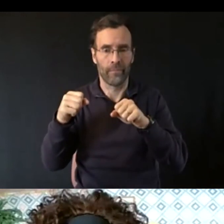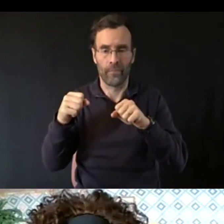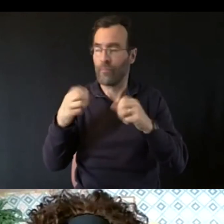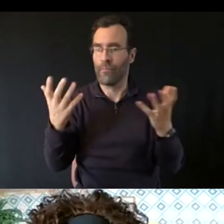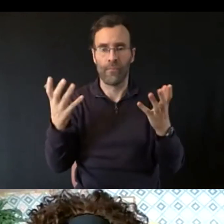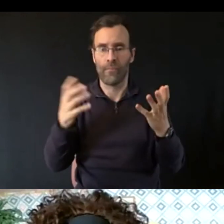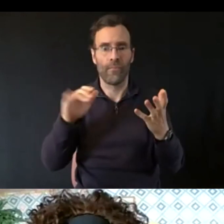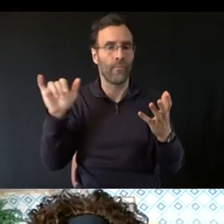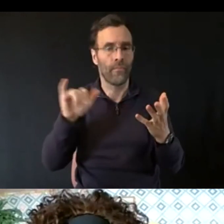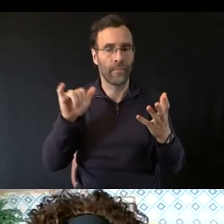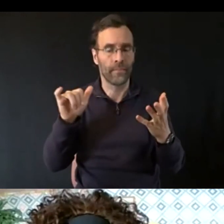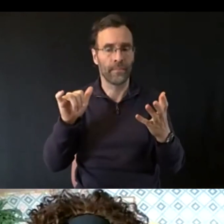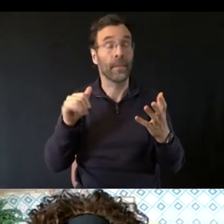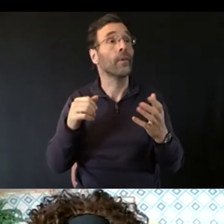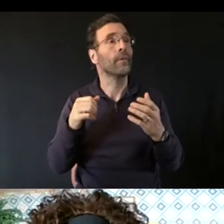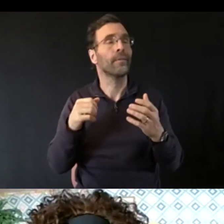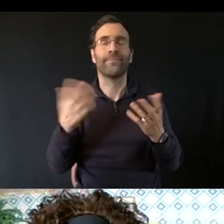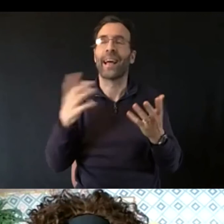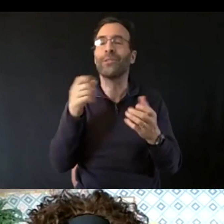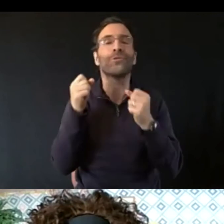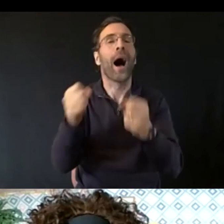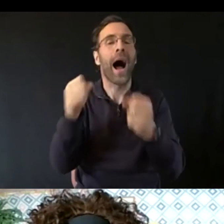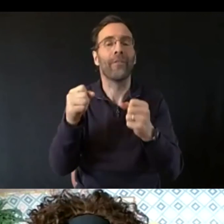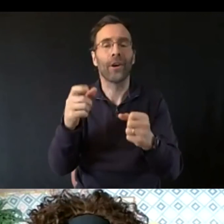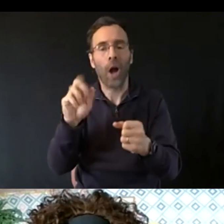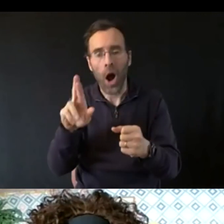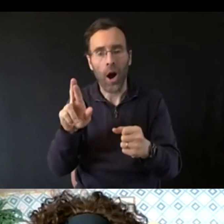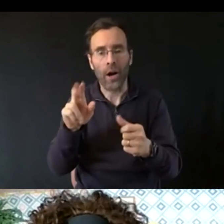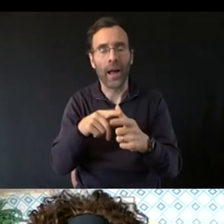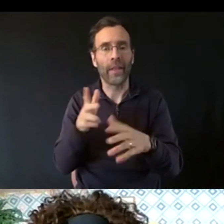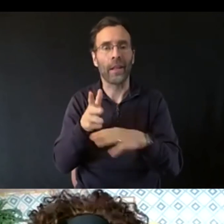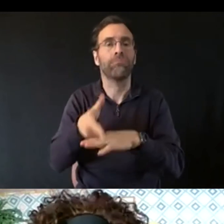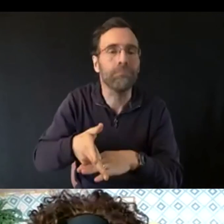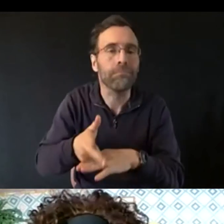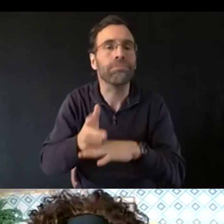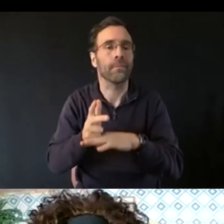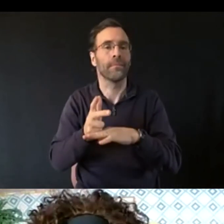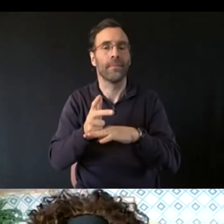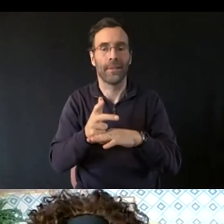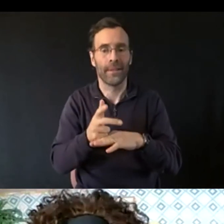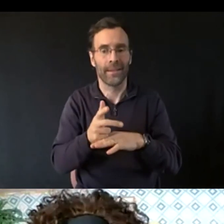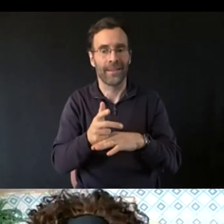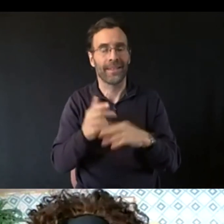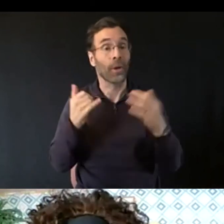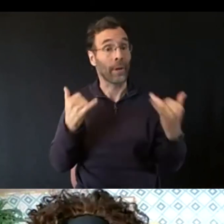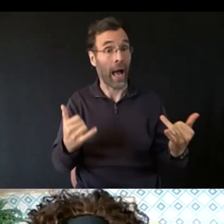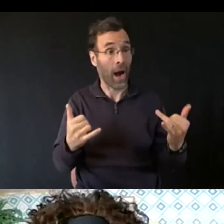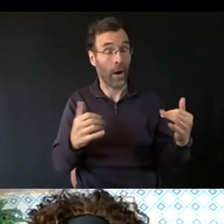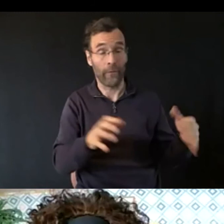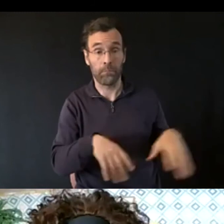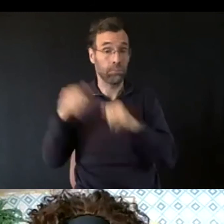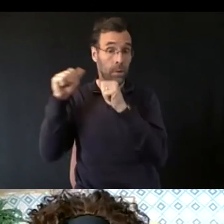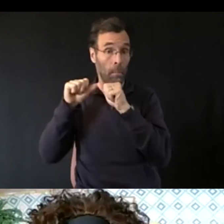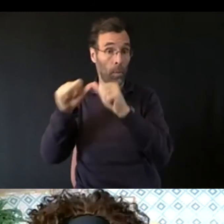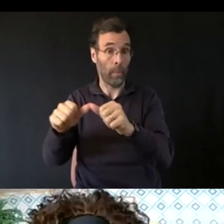you're driving along in a car and all of a sudden you come to a screeching halt. So then now it's like, okay, you got to